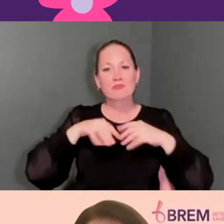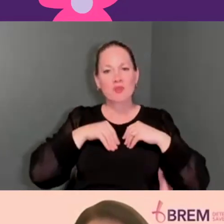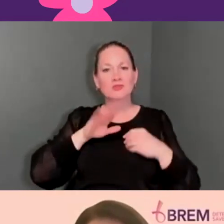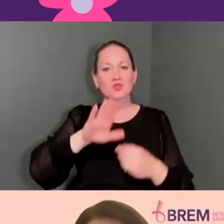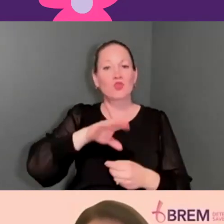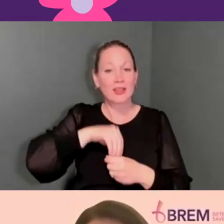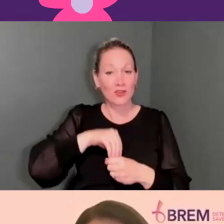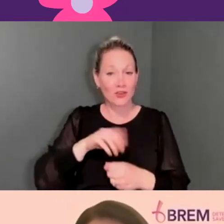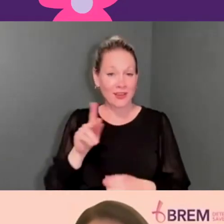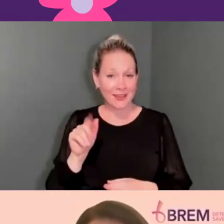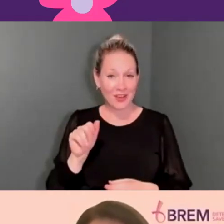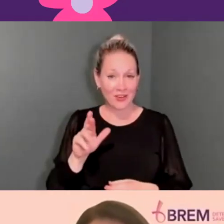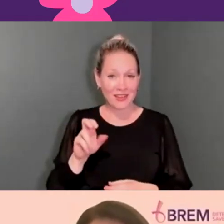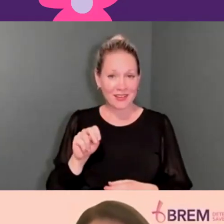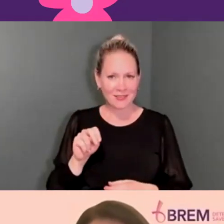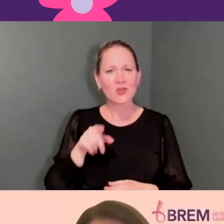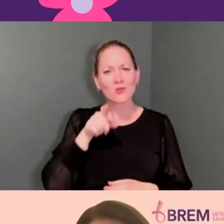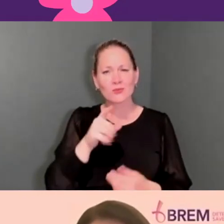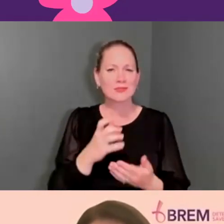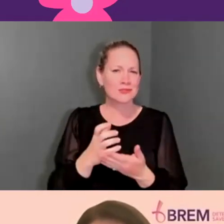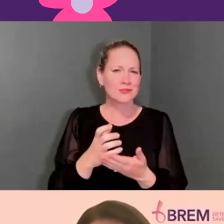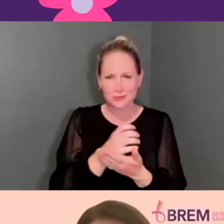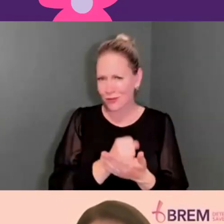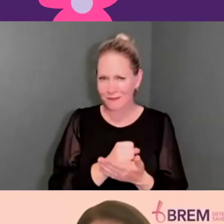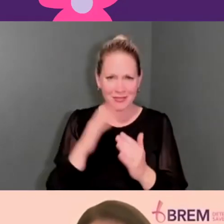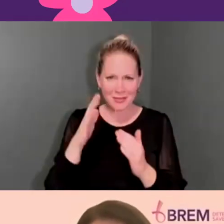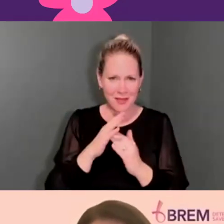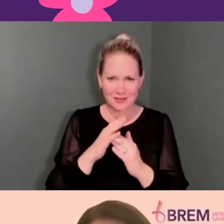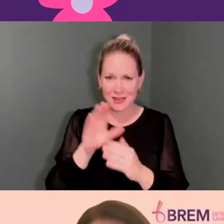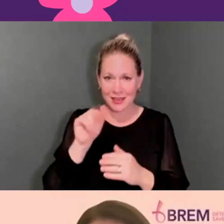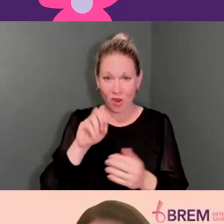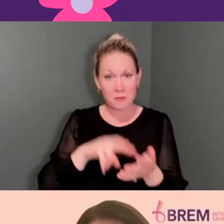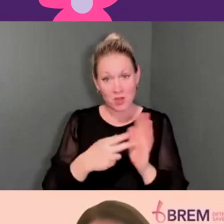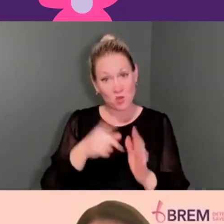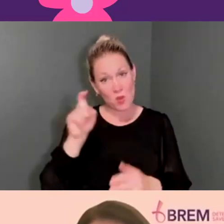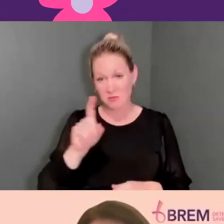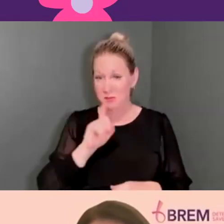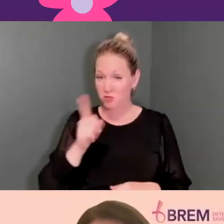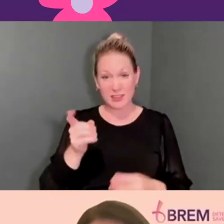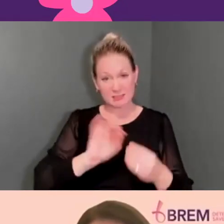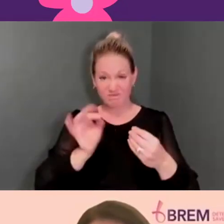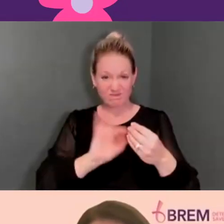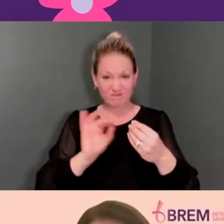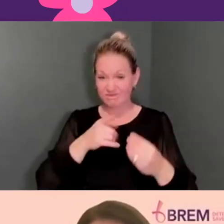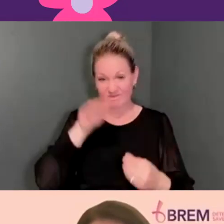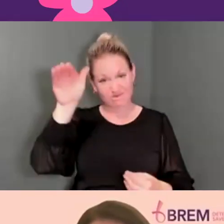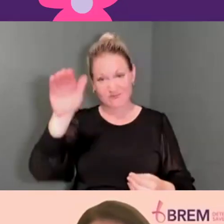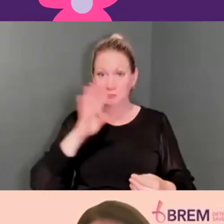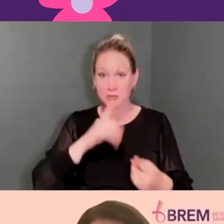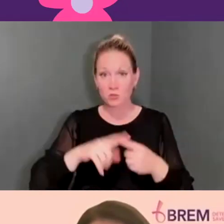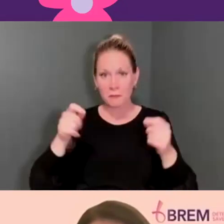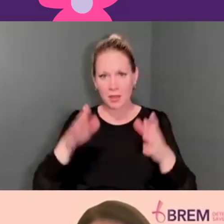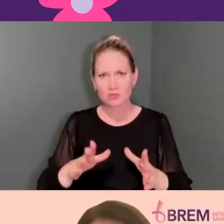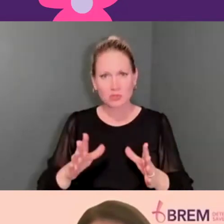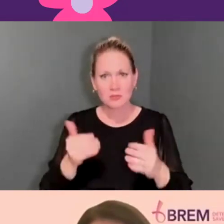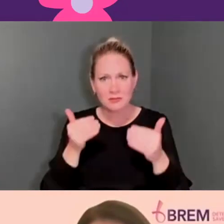know, you deserve it. So be obnoxious if you have to, you know, speak to the manager, because this is your